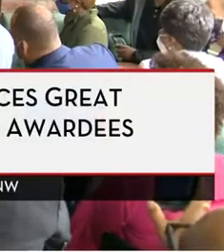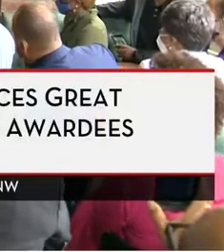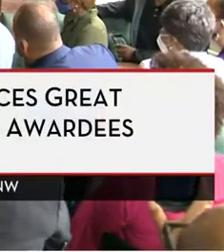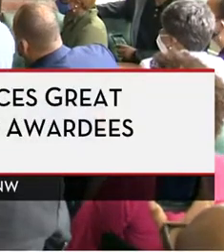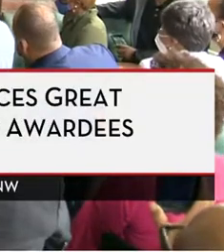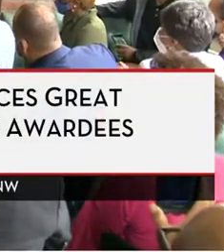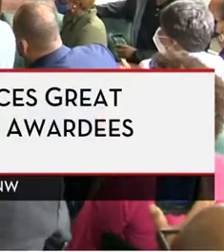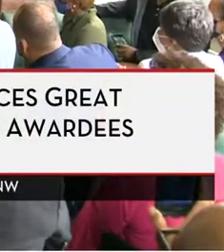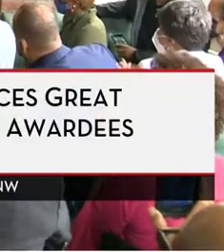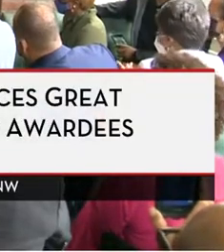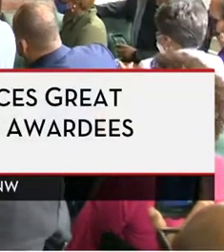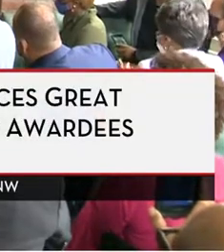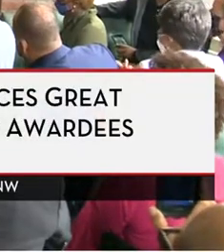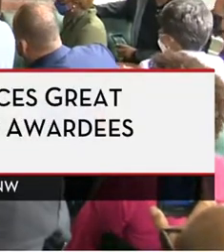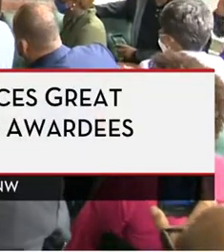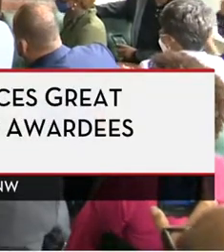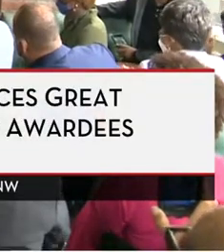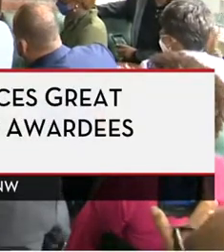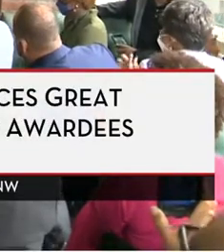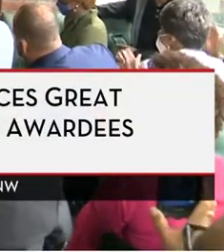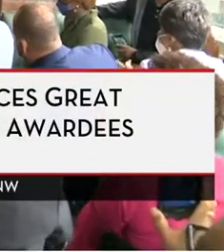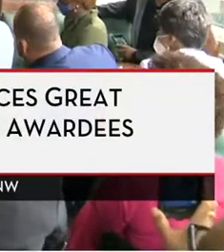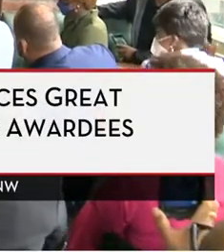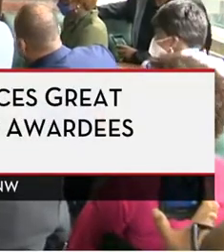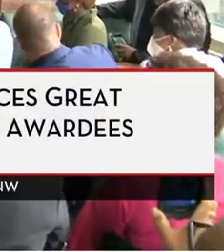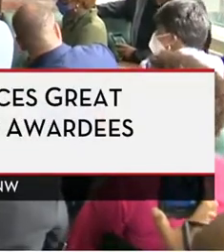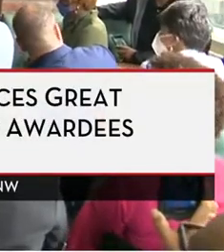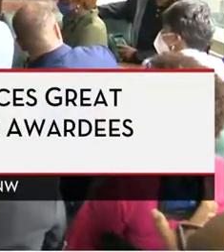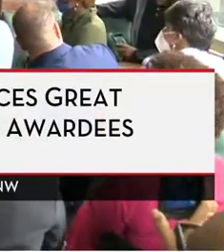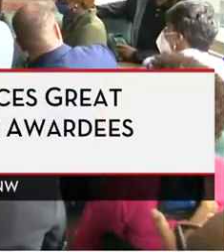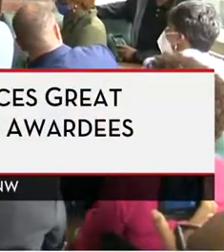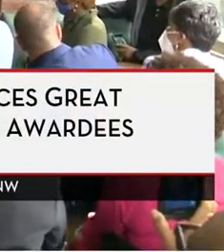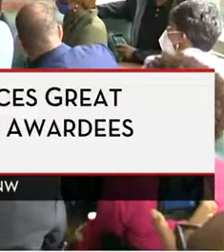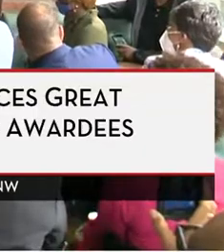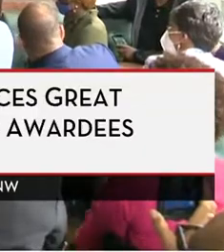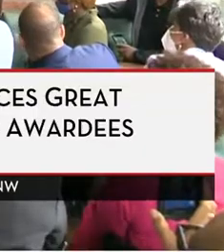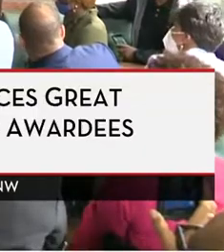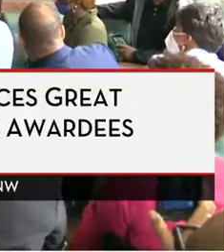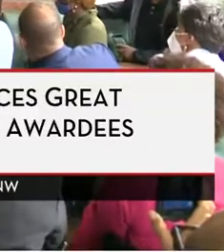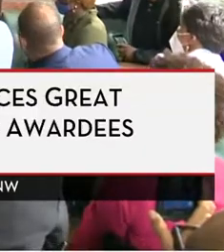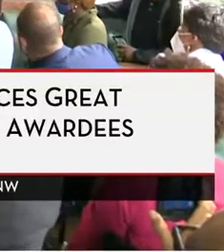Good morning, everyone. Morning. I'd like to welcome you to the Coop.